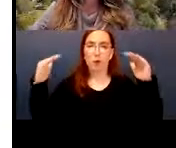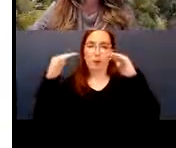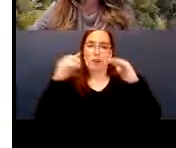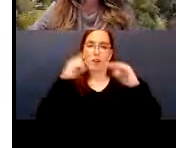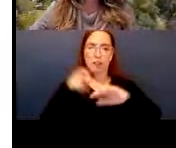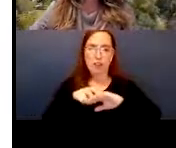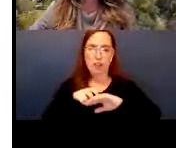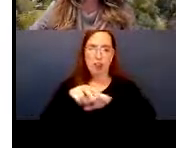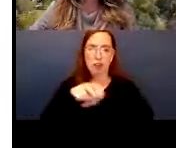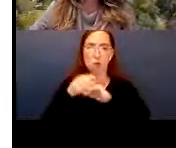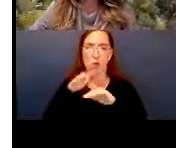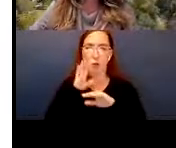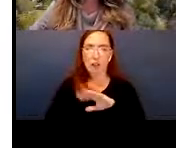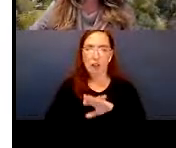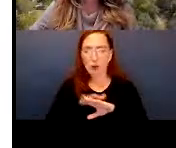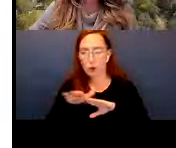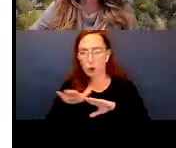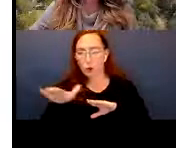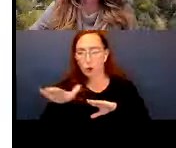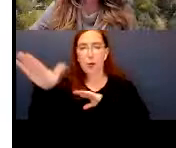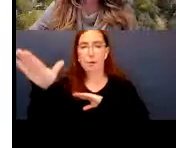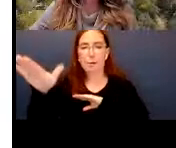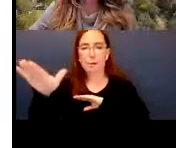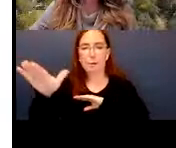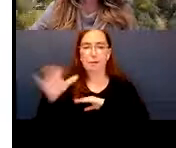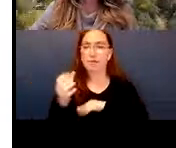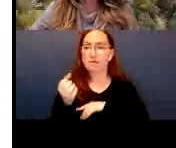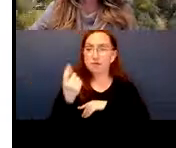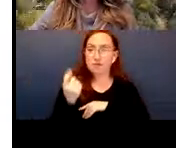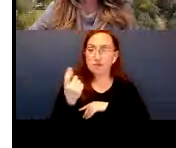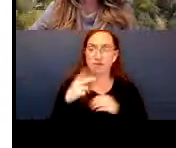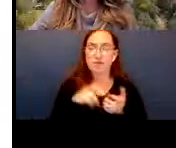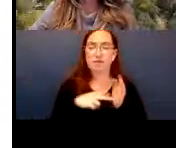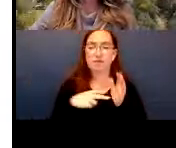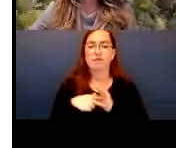the top. But this would allow for